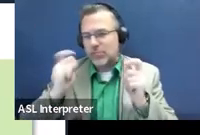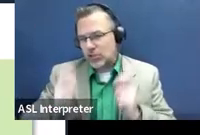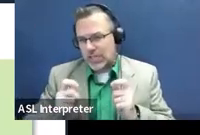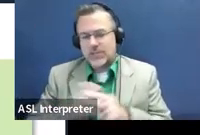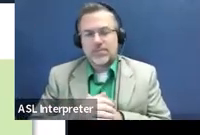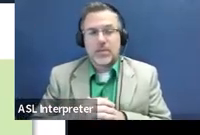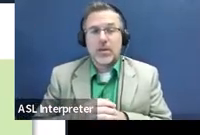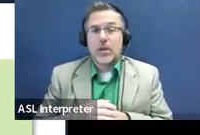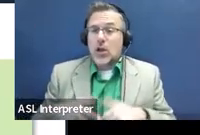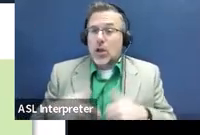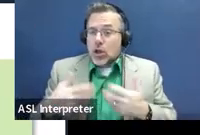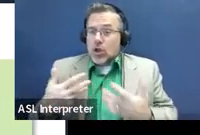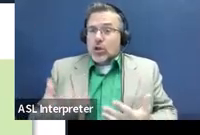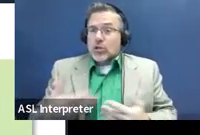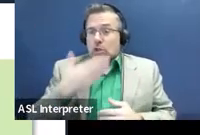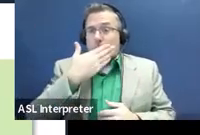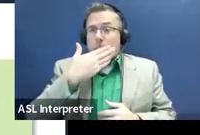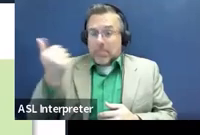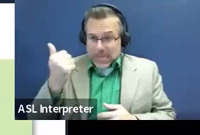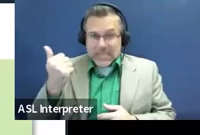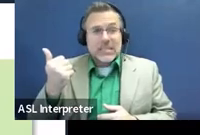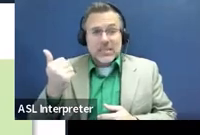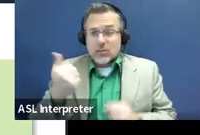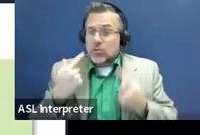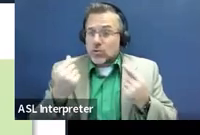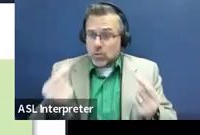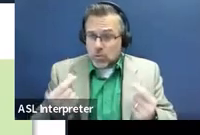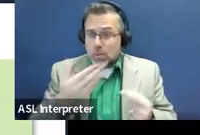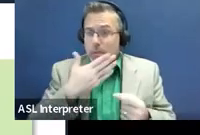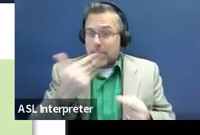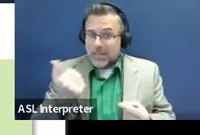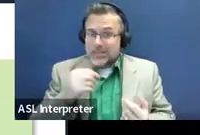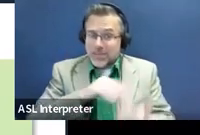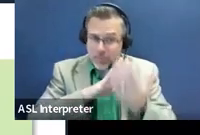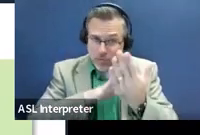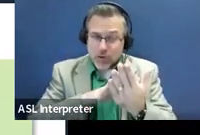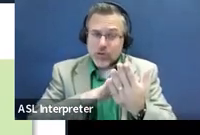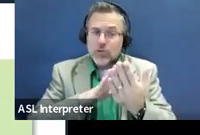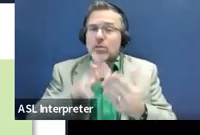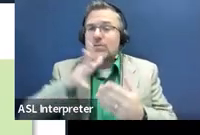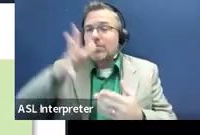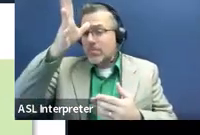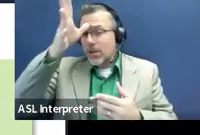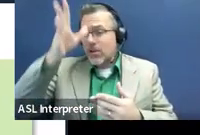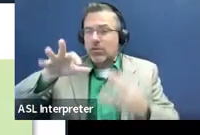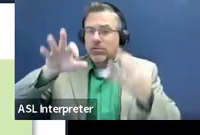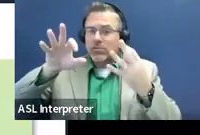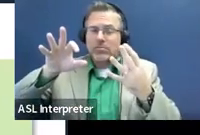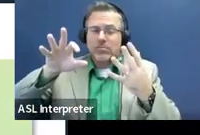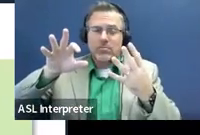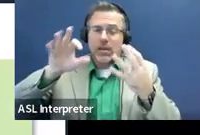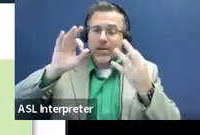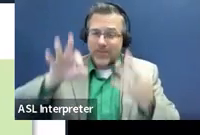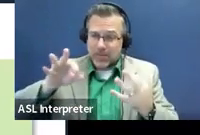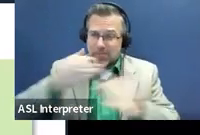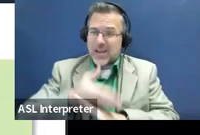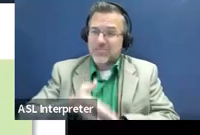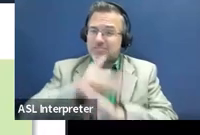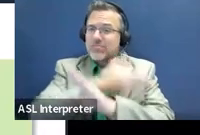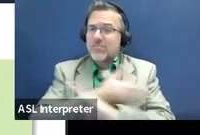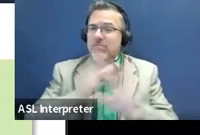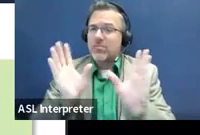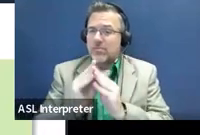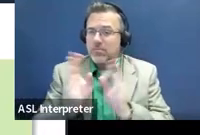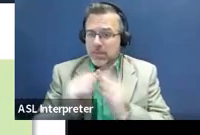it's best practice to get the parent input before the meeting, so you can share that out at the meeting and it can be part of